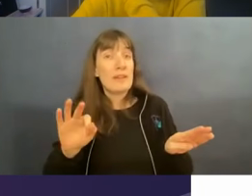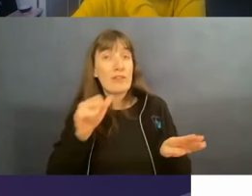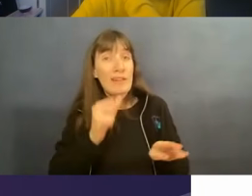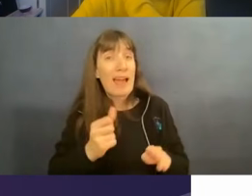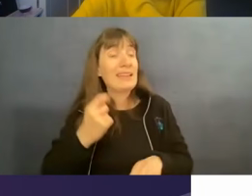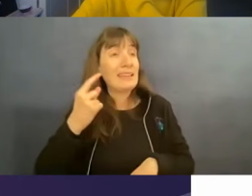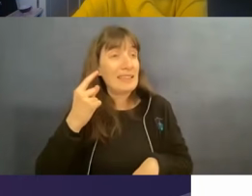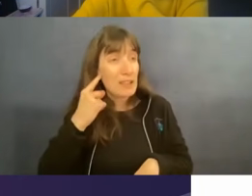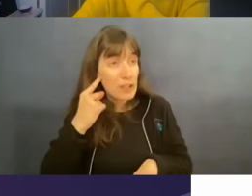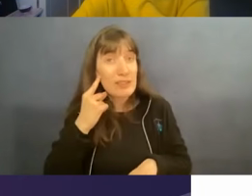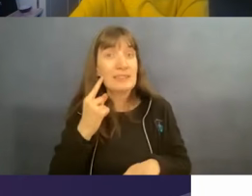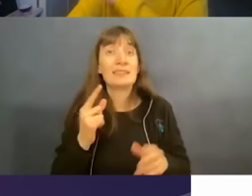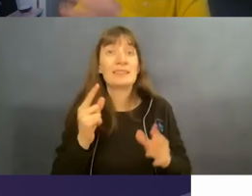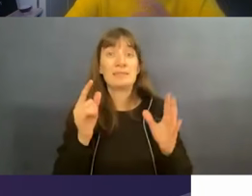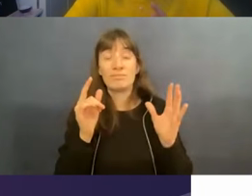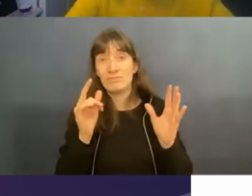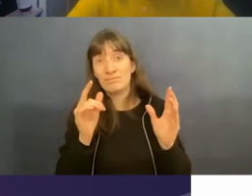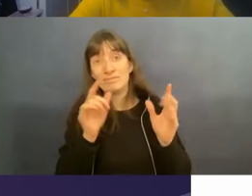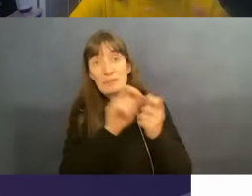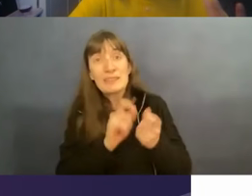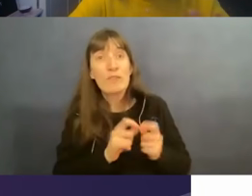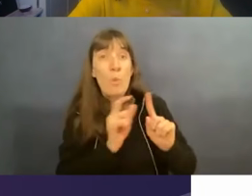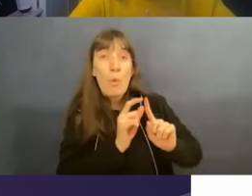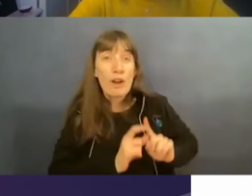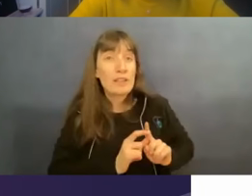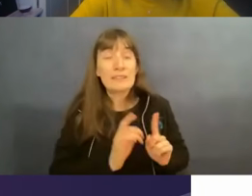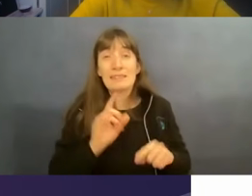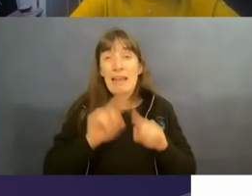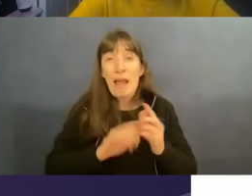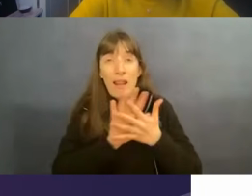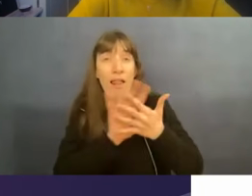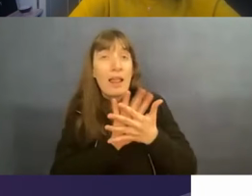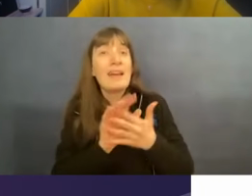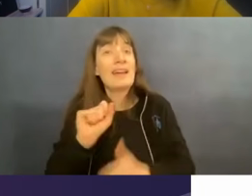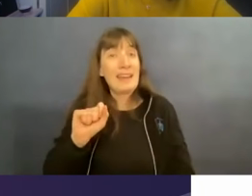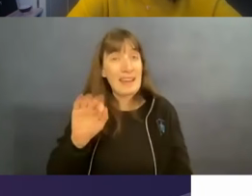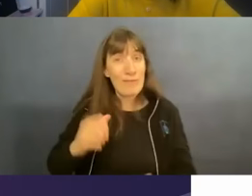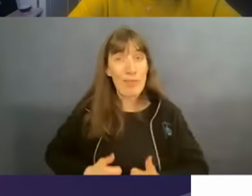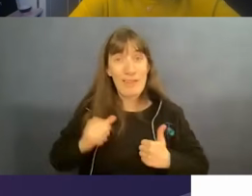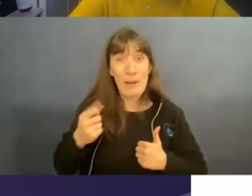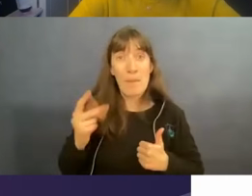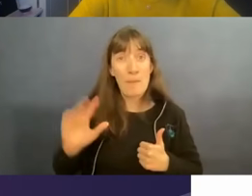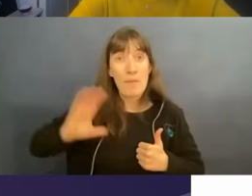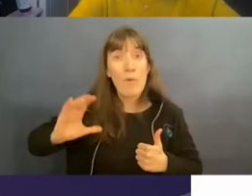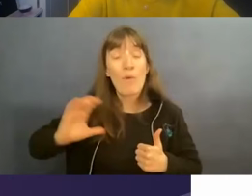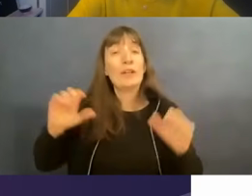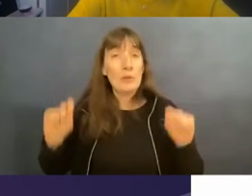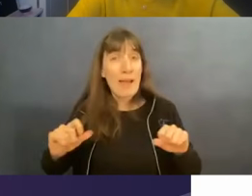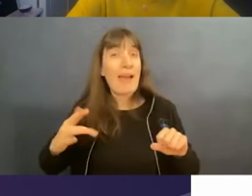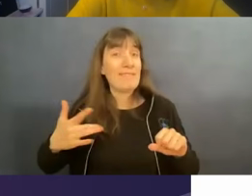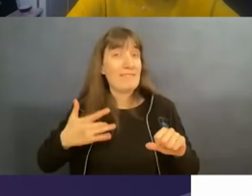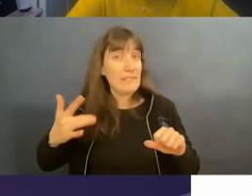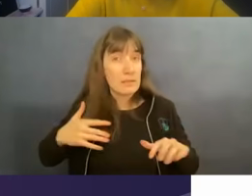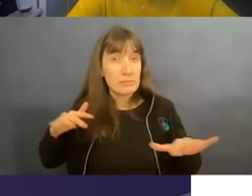explicit words that are being said, I know if you've ever lived in an apartment, you've probably been able to feel if there is tension